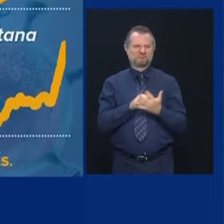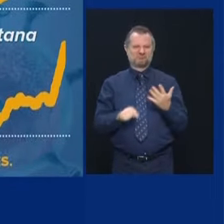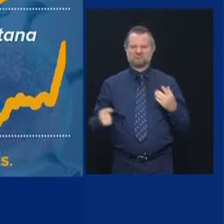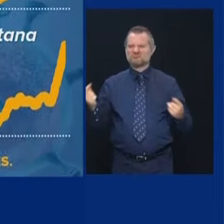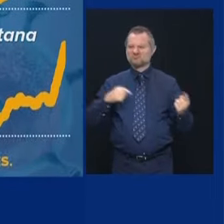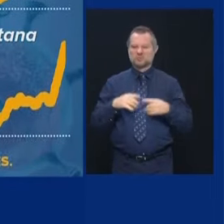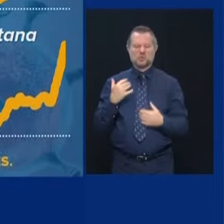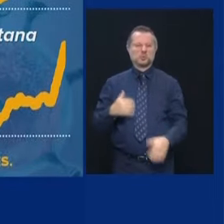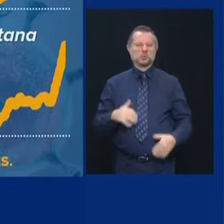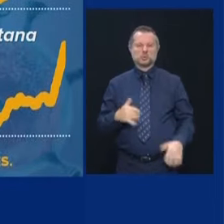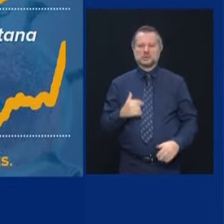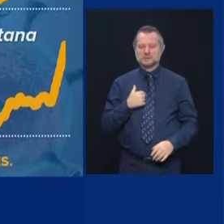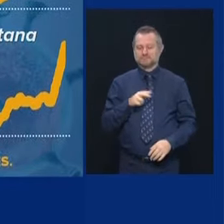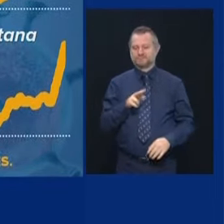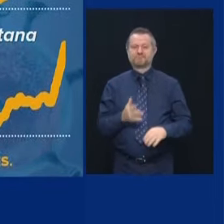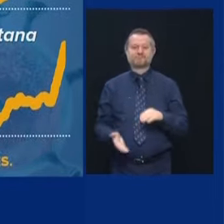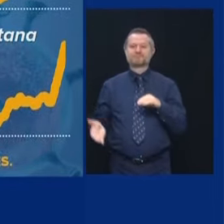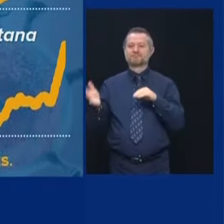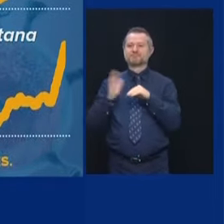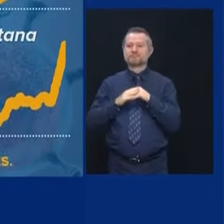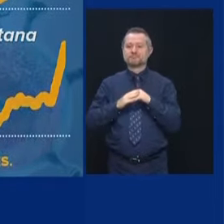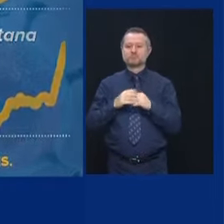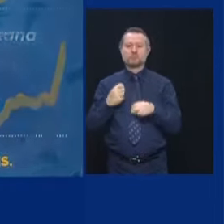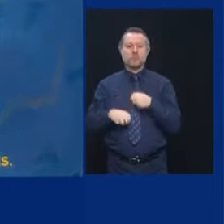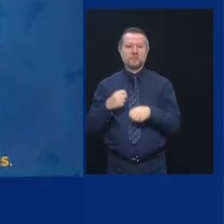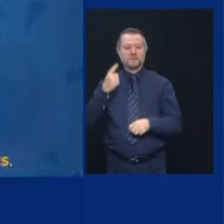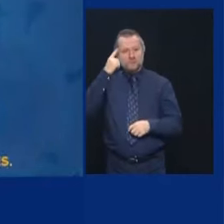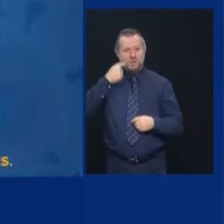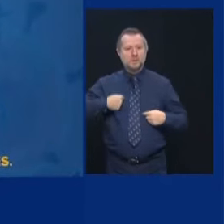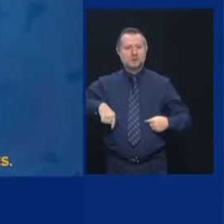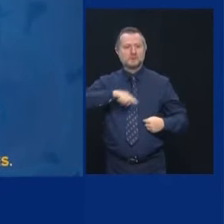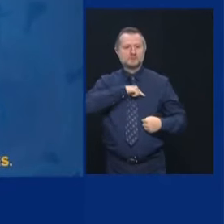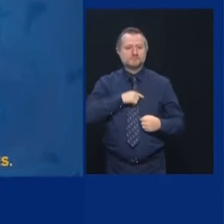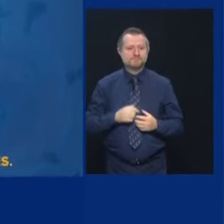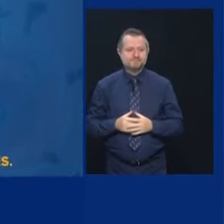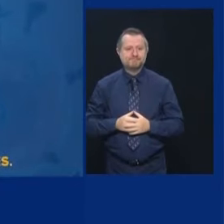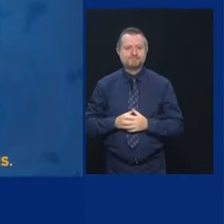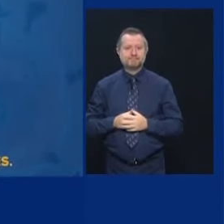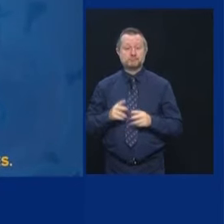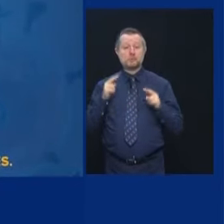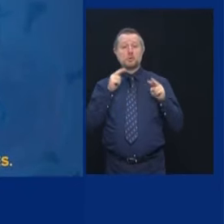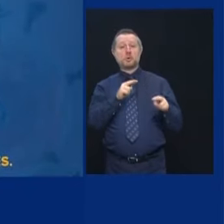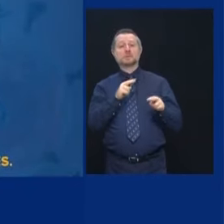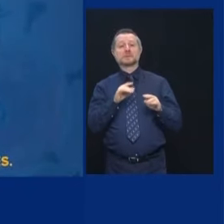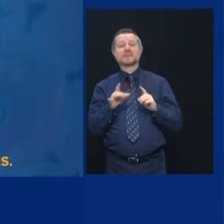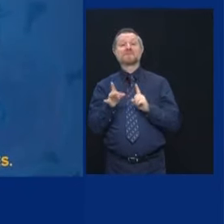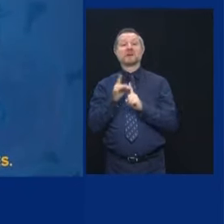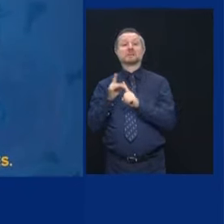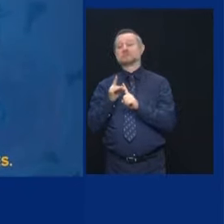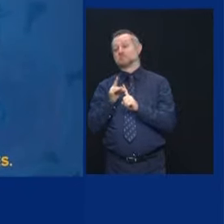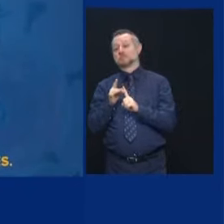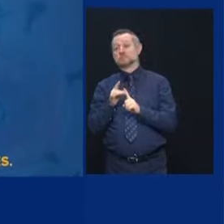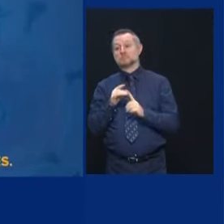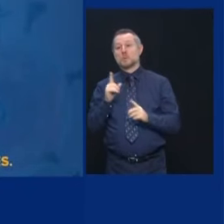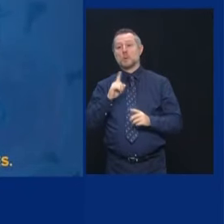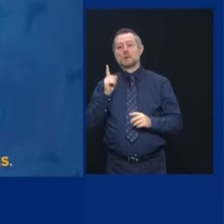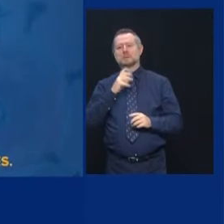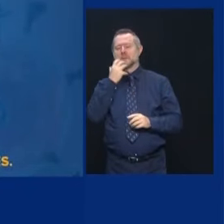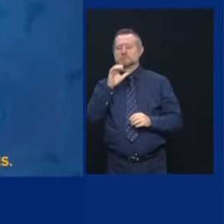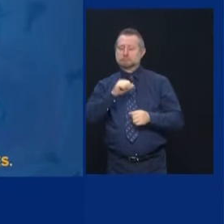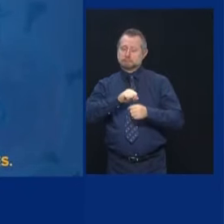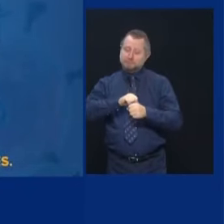an added problem for us. If you look at the hotspot infection rate